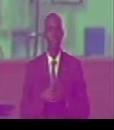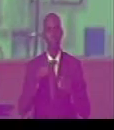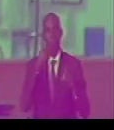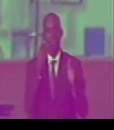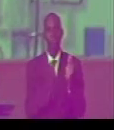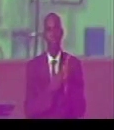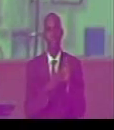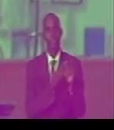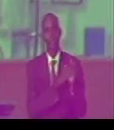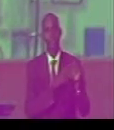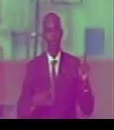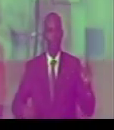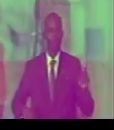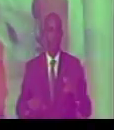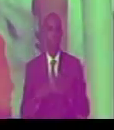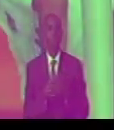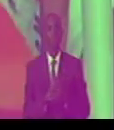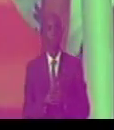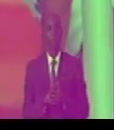Praise the Lord.